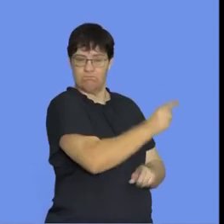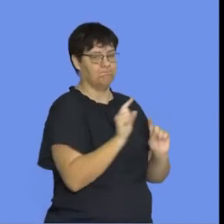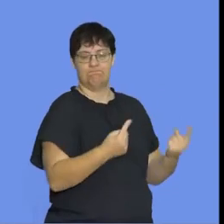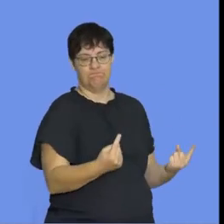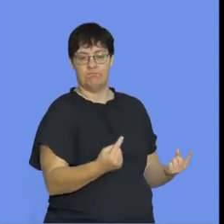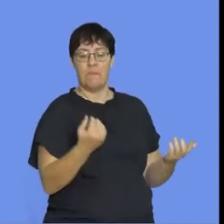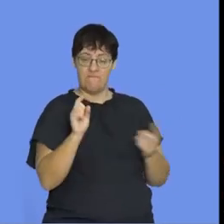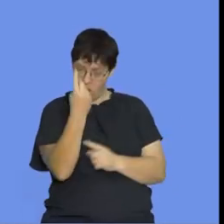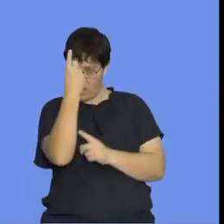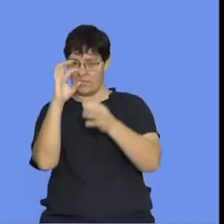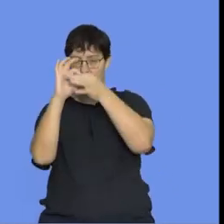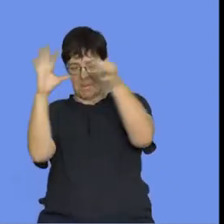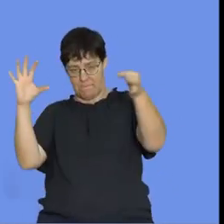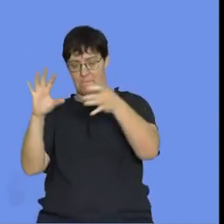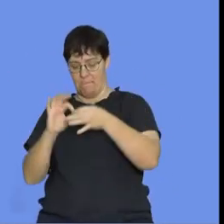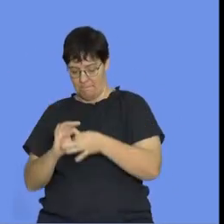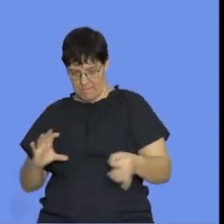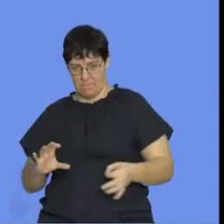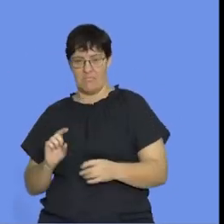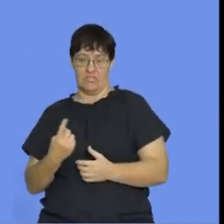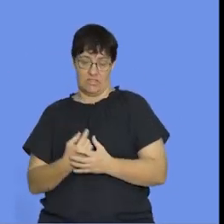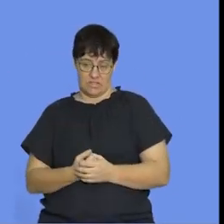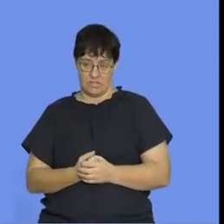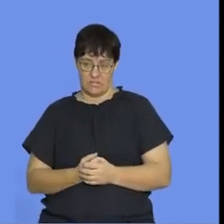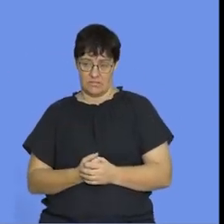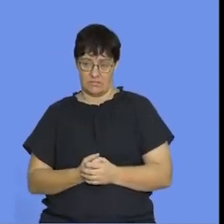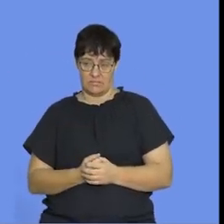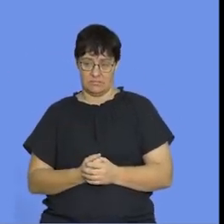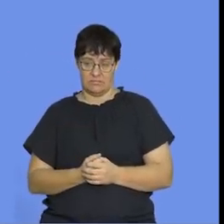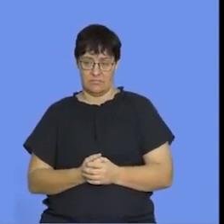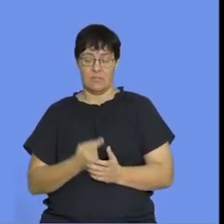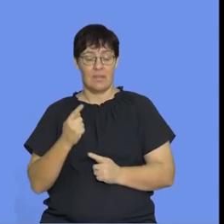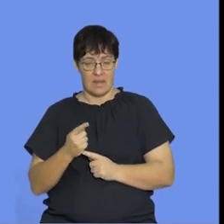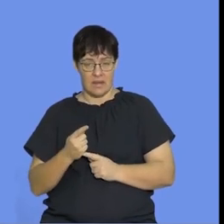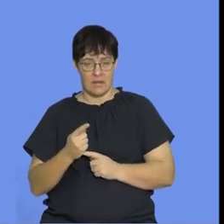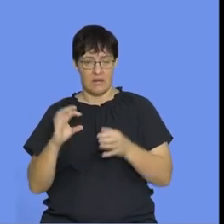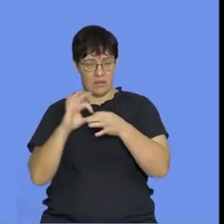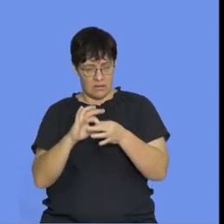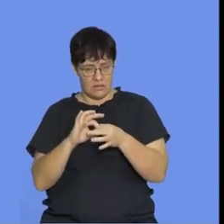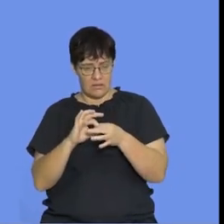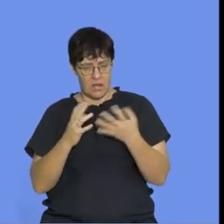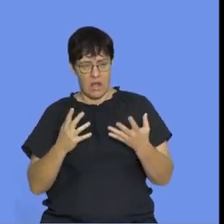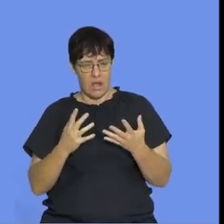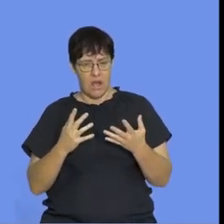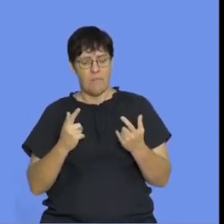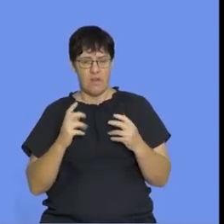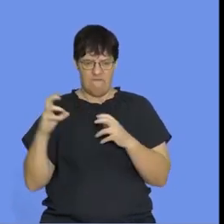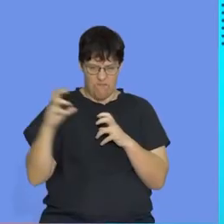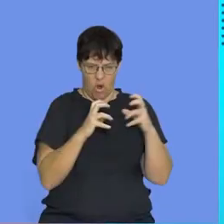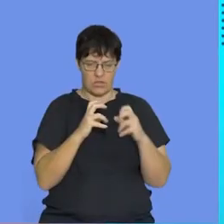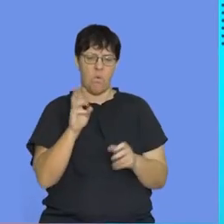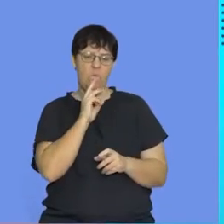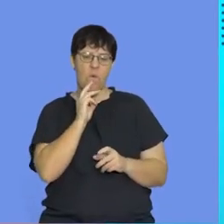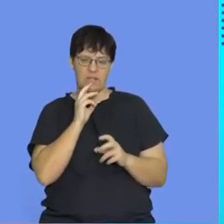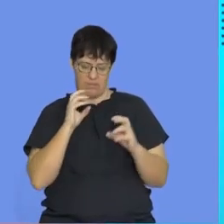these that are between the molecules? So these are forces that keep the molecules of water together. So if we